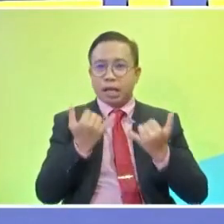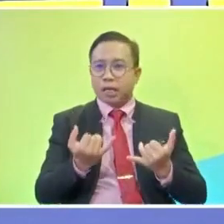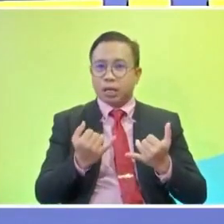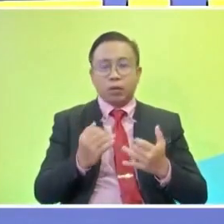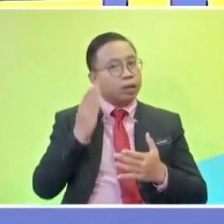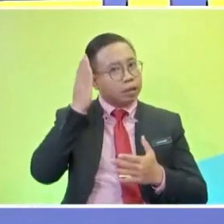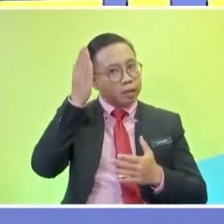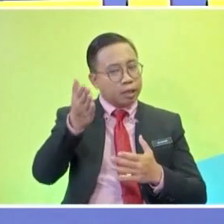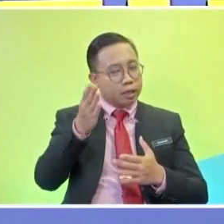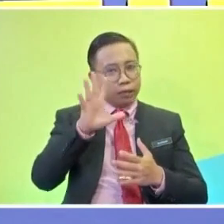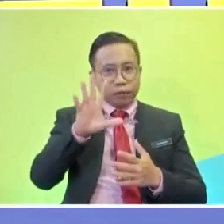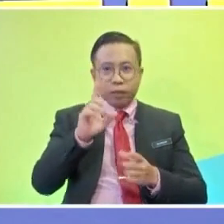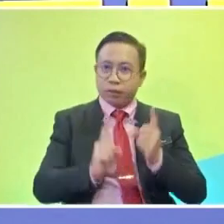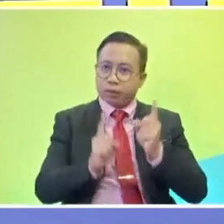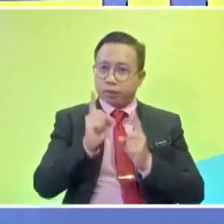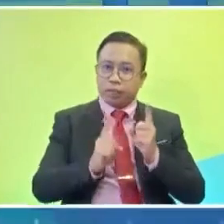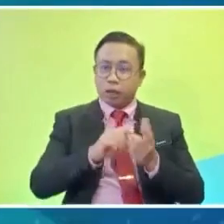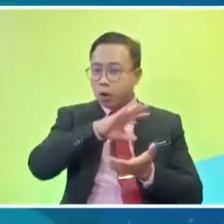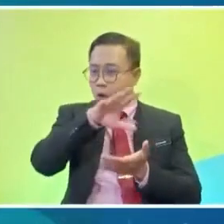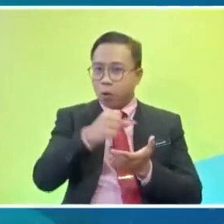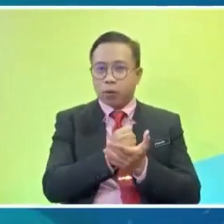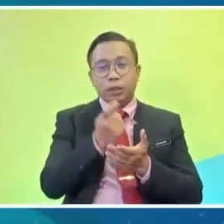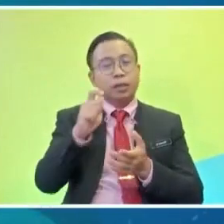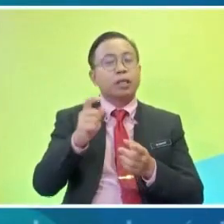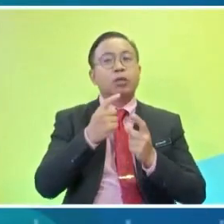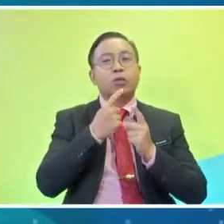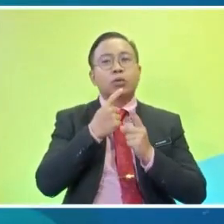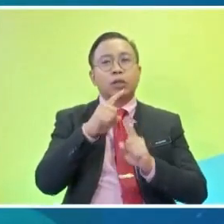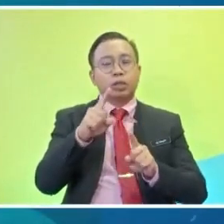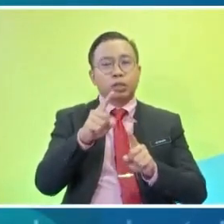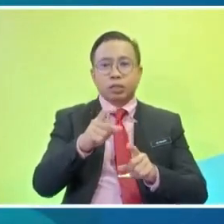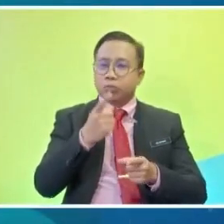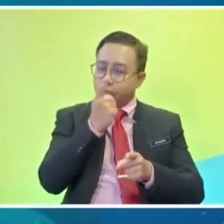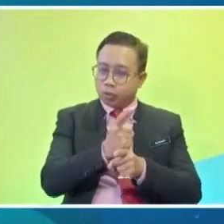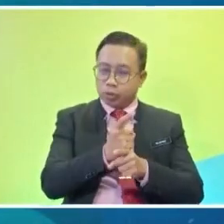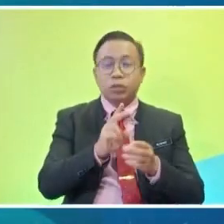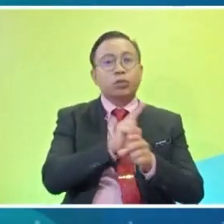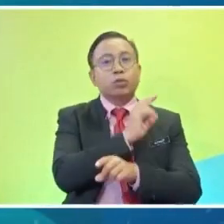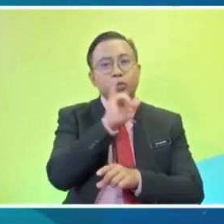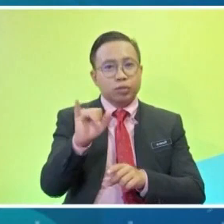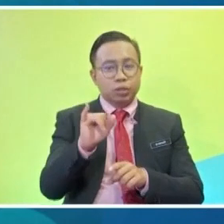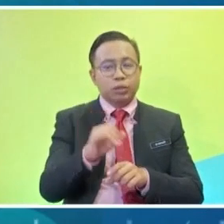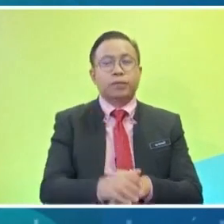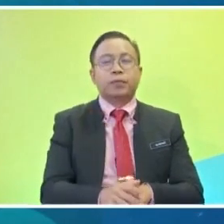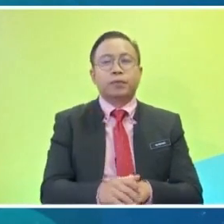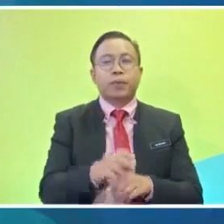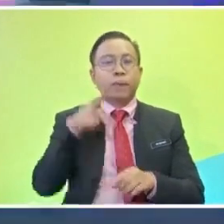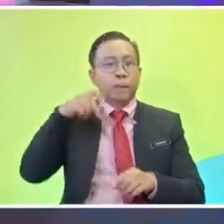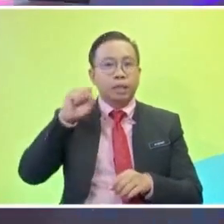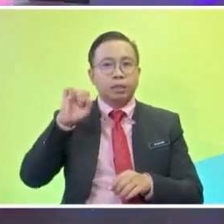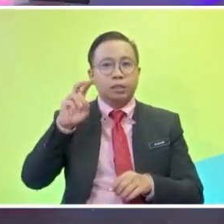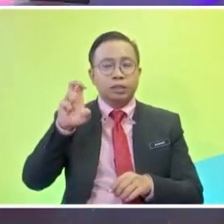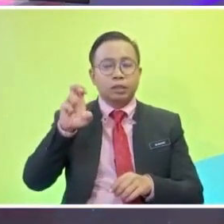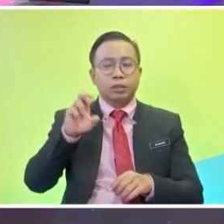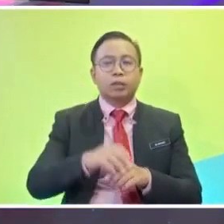another 5 stars because they answered all the questions correctly using the passive voice. Very well done, pupils. Good job. So you all have